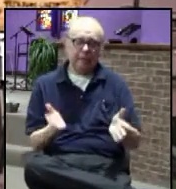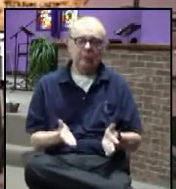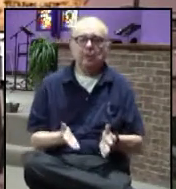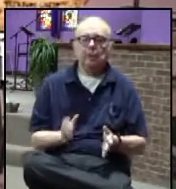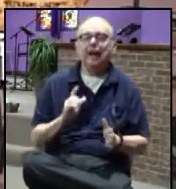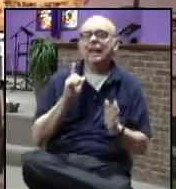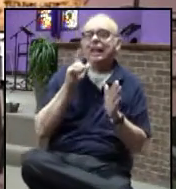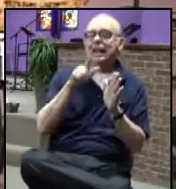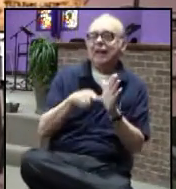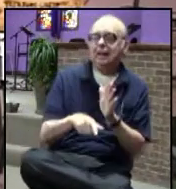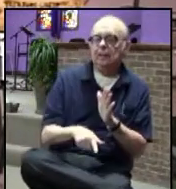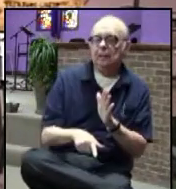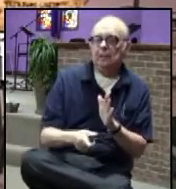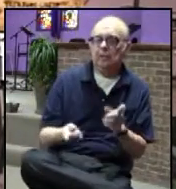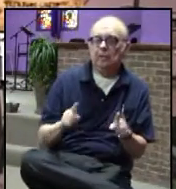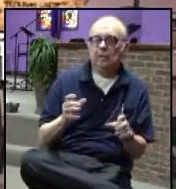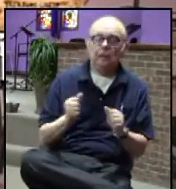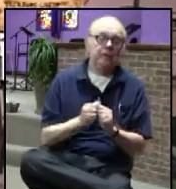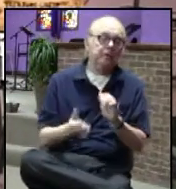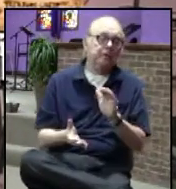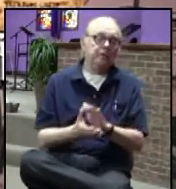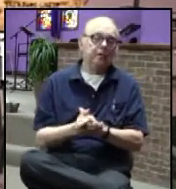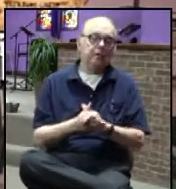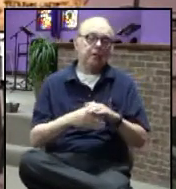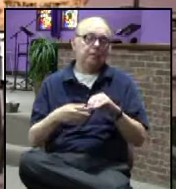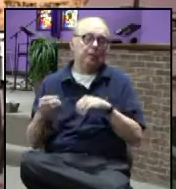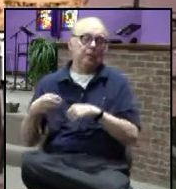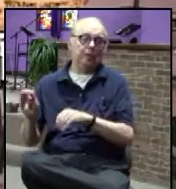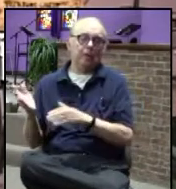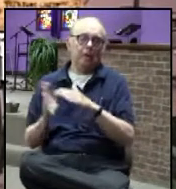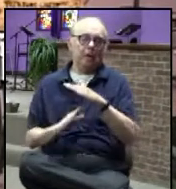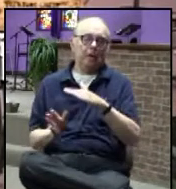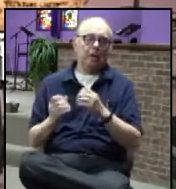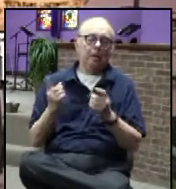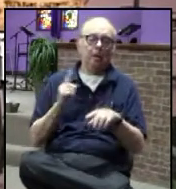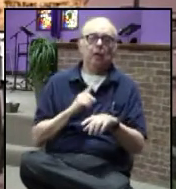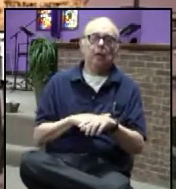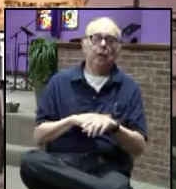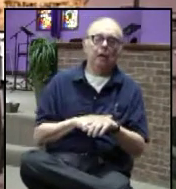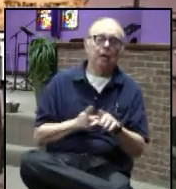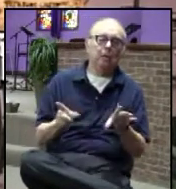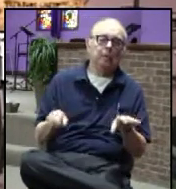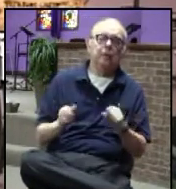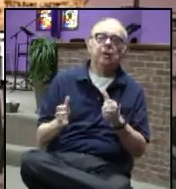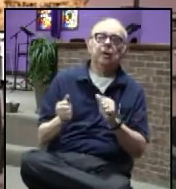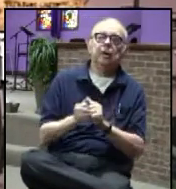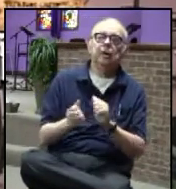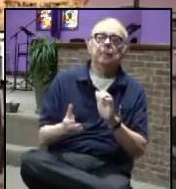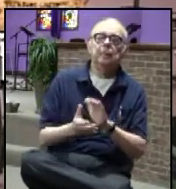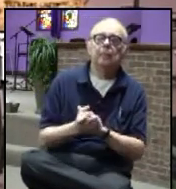And later on, when you got married or you moved away, basically a lot of times it was for when you got married,